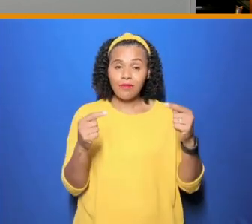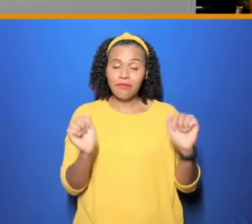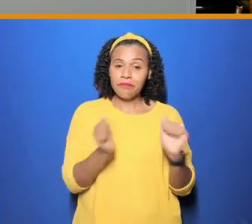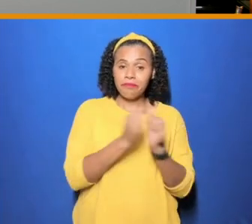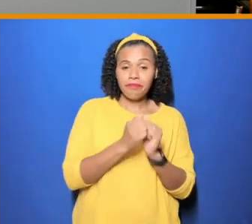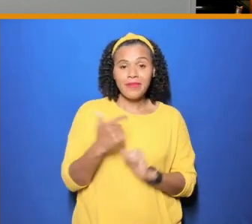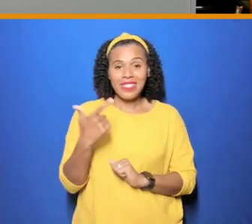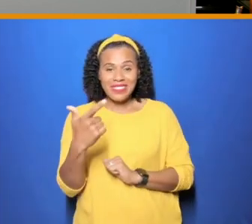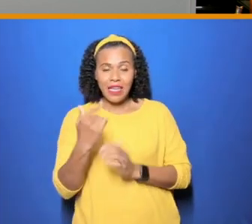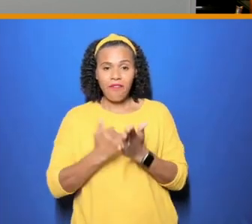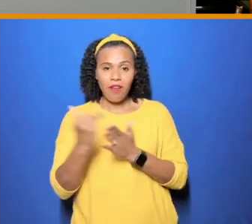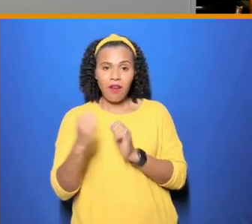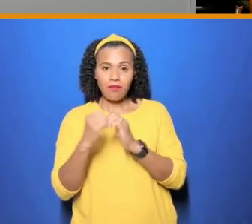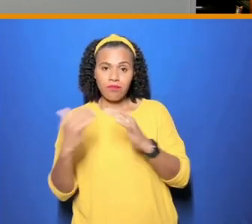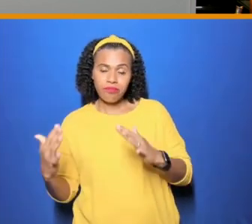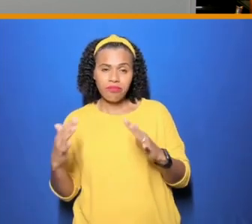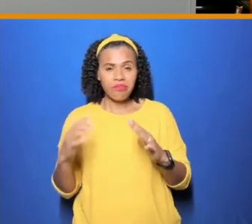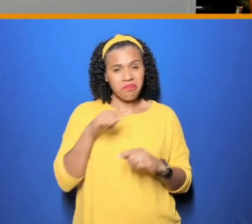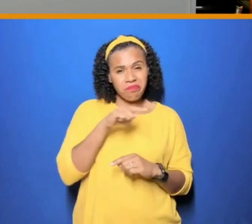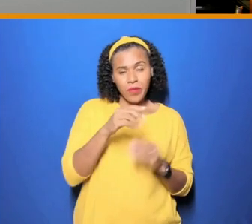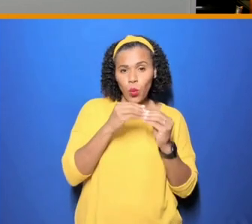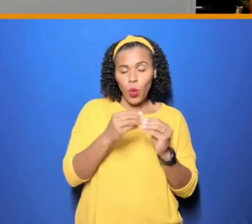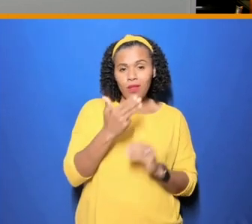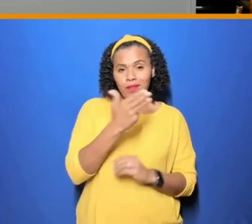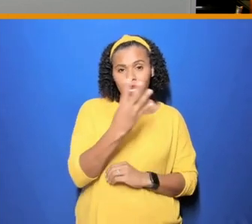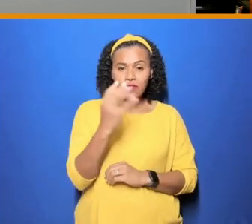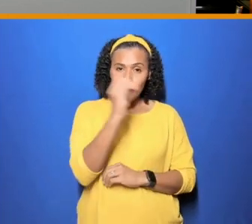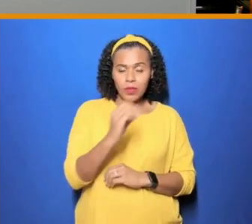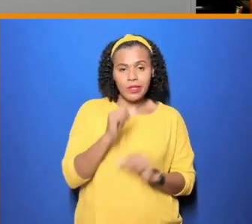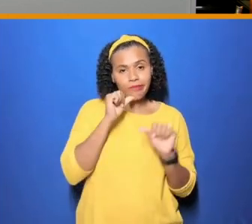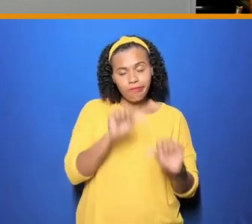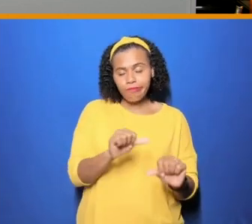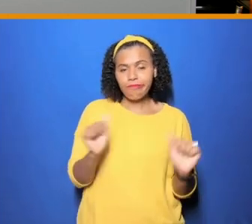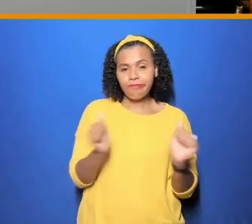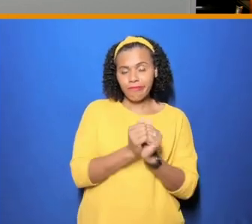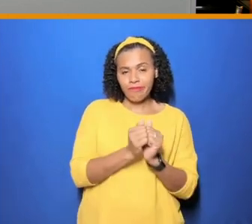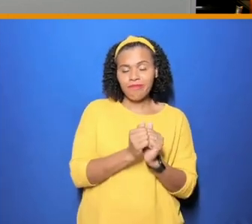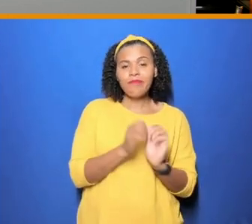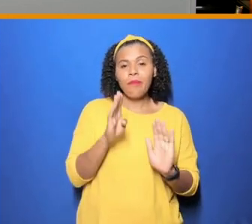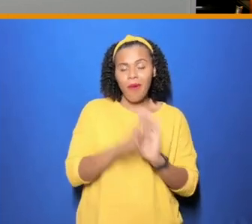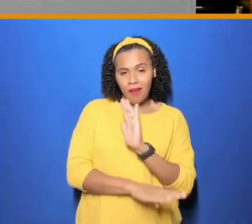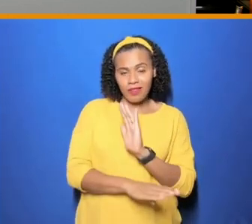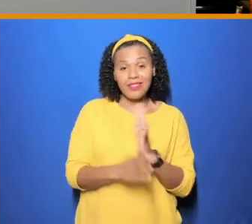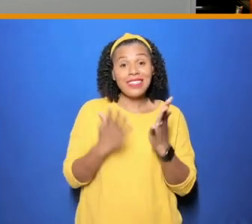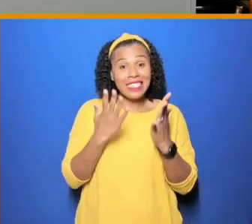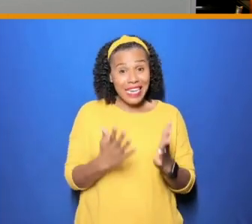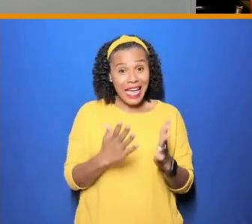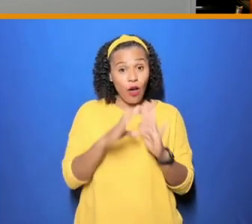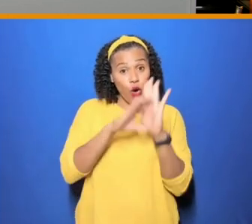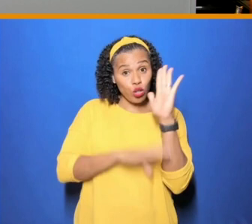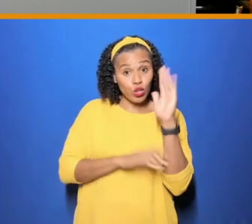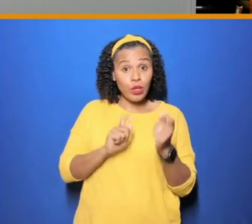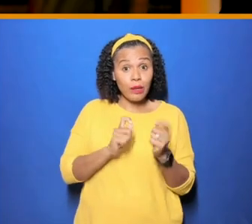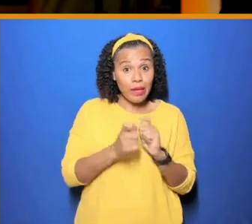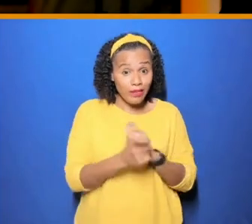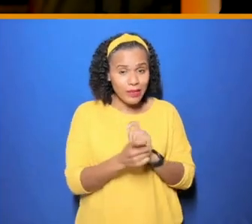about 94% in favour. As we've now amended the constitution, we need to amend a couple of things that flow from